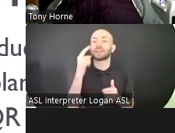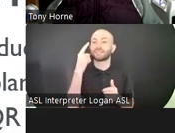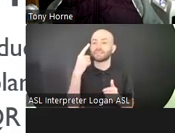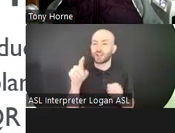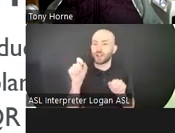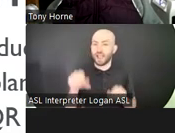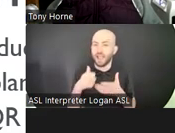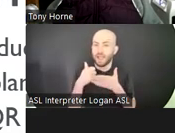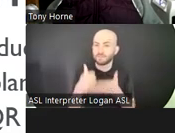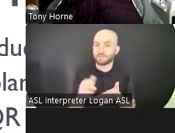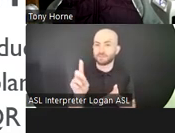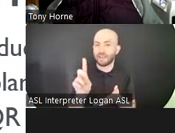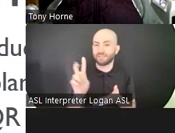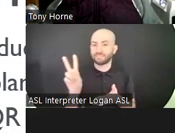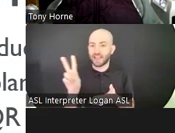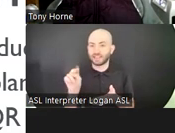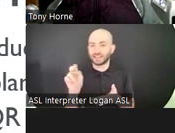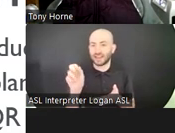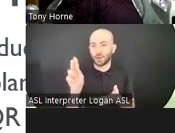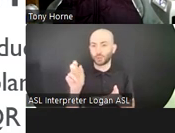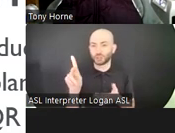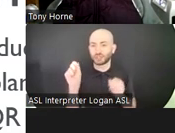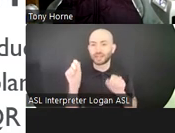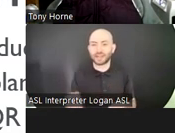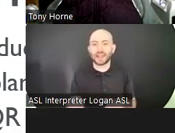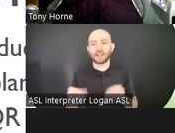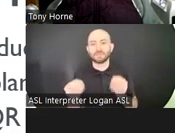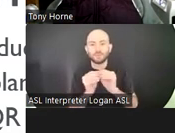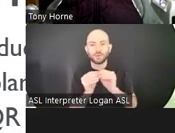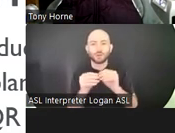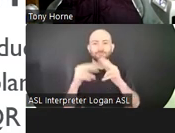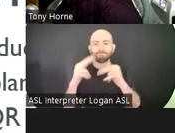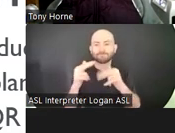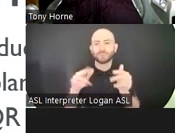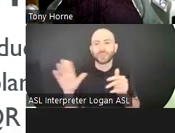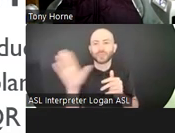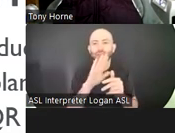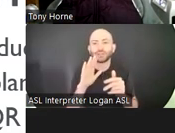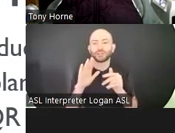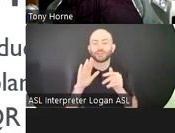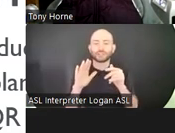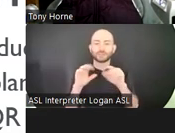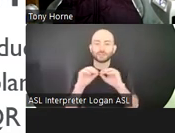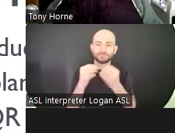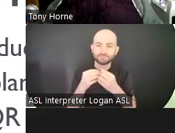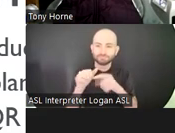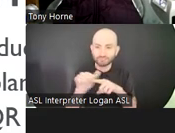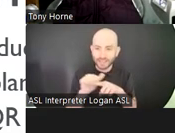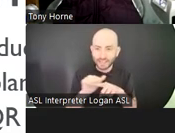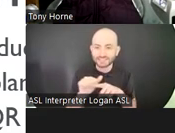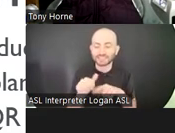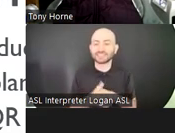violence network shape their organizational practices and there this